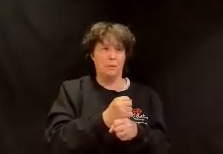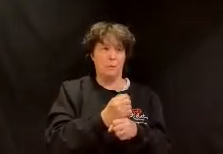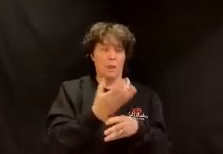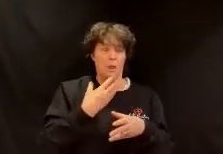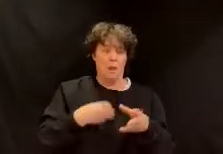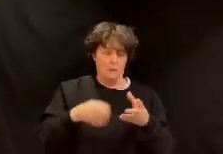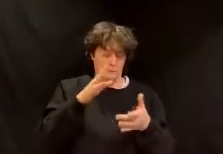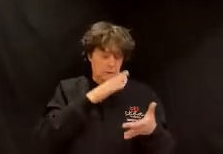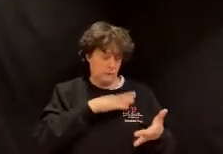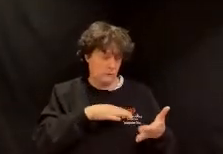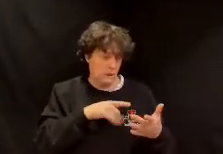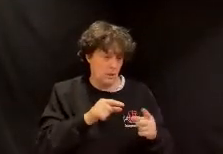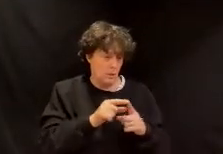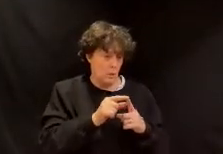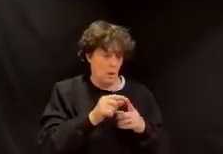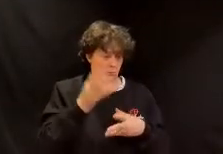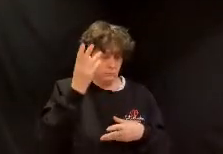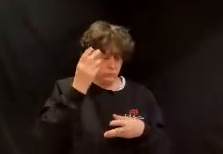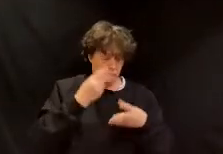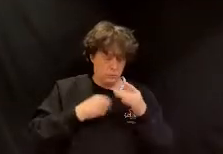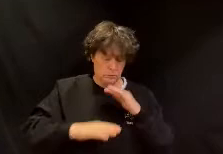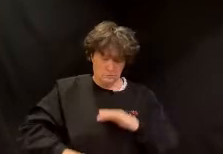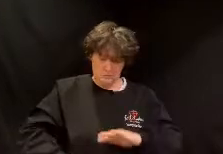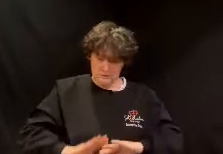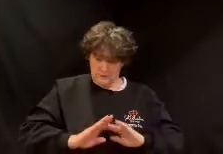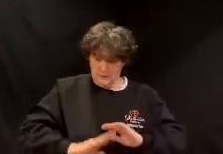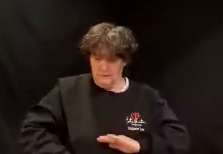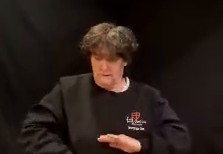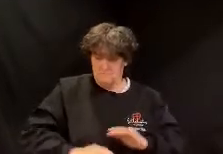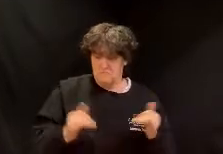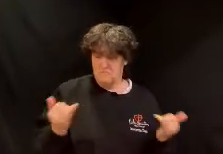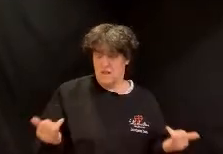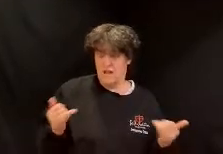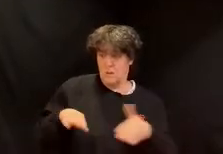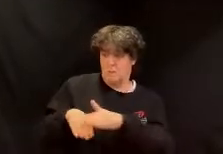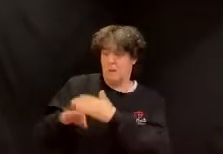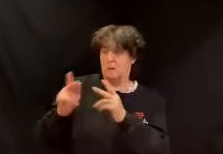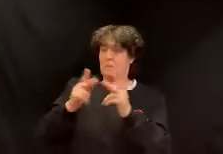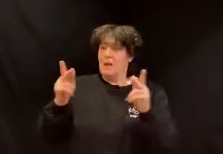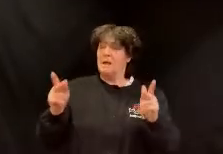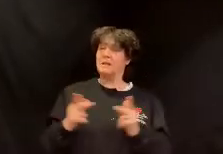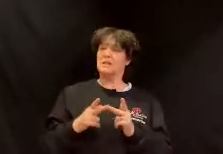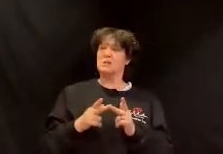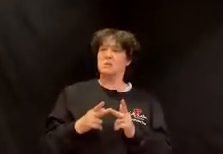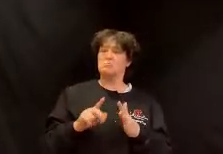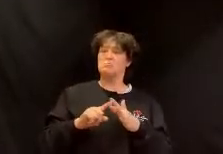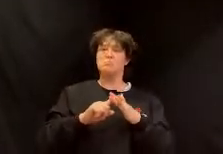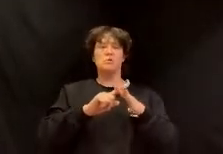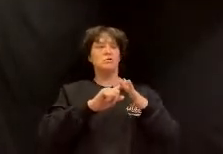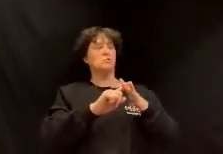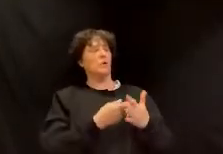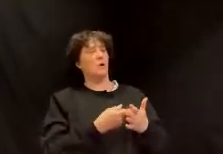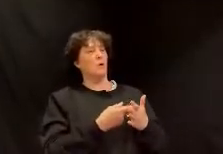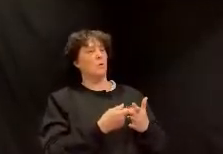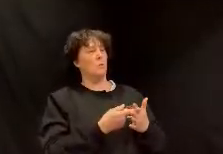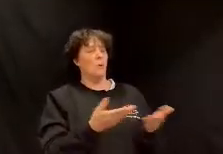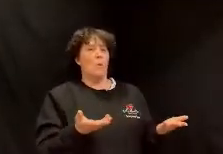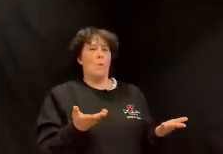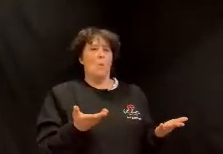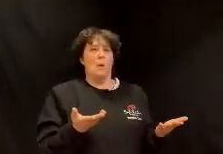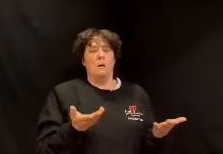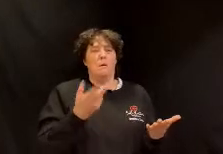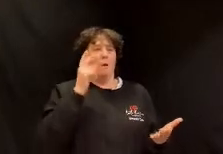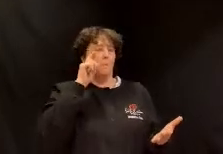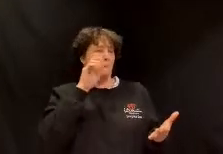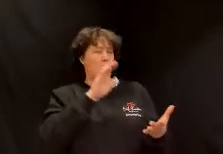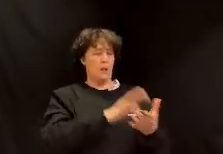Word of God, it starts, I now can go to a place that I can begin to activate what I believe,